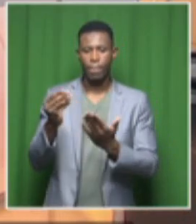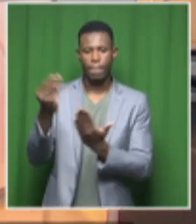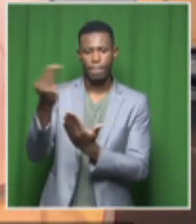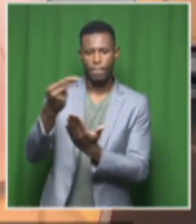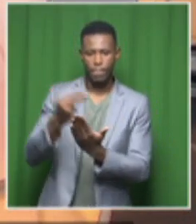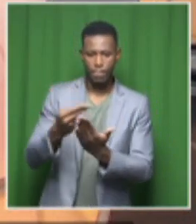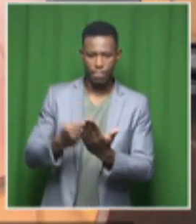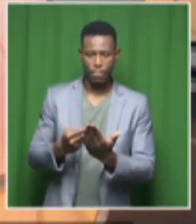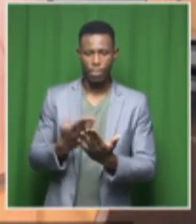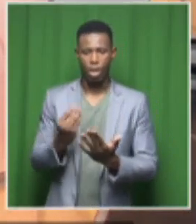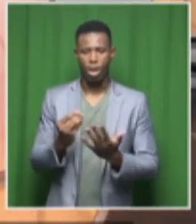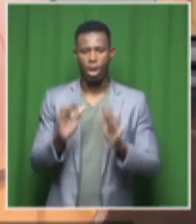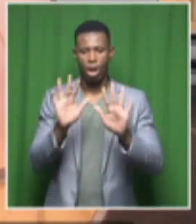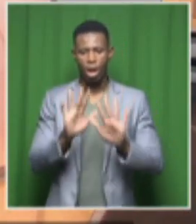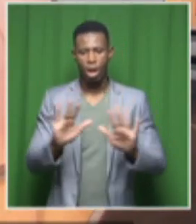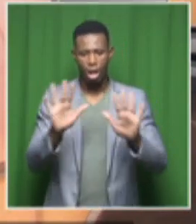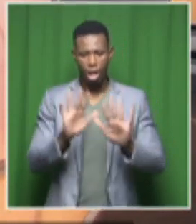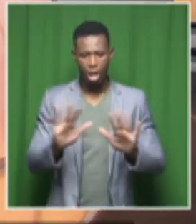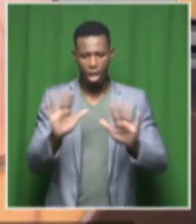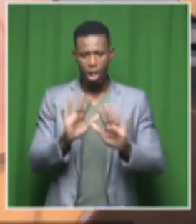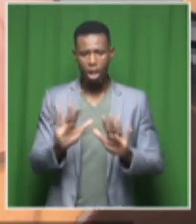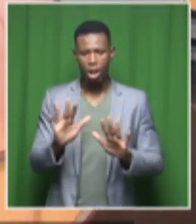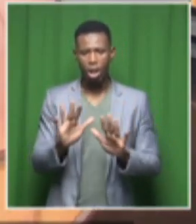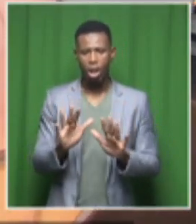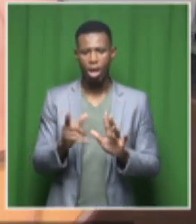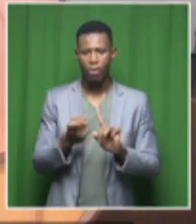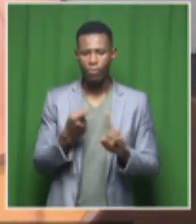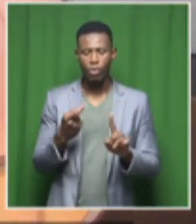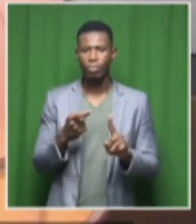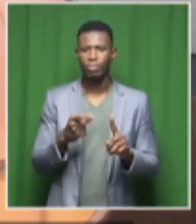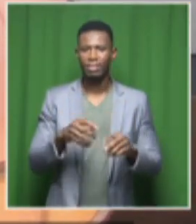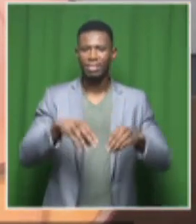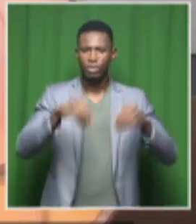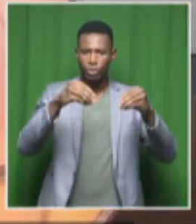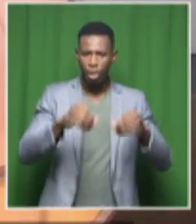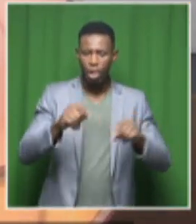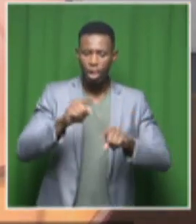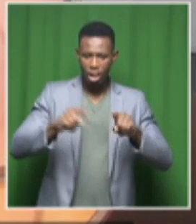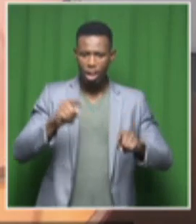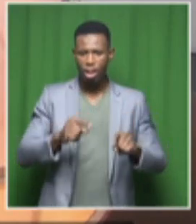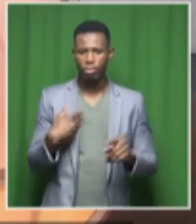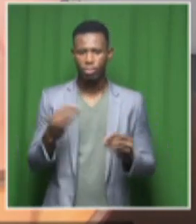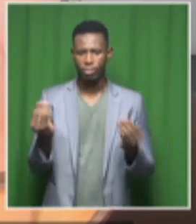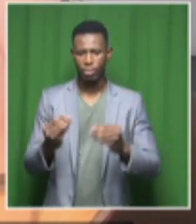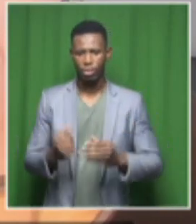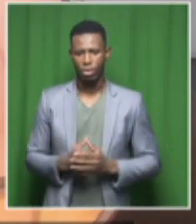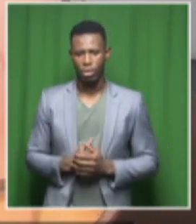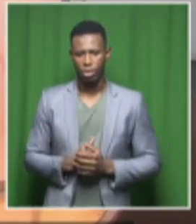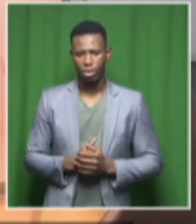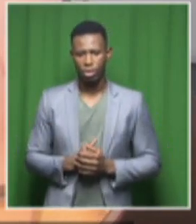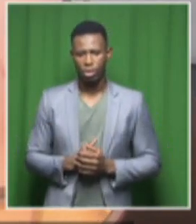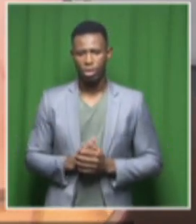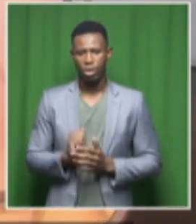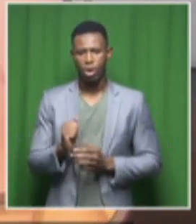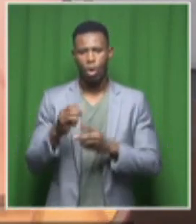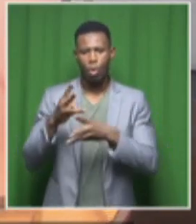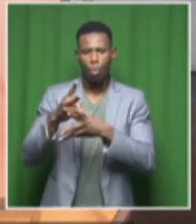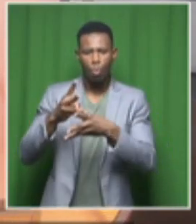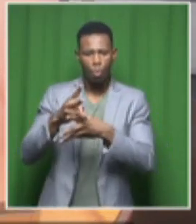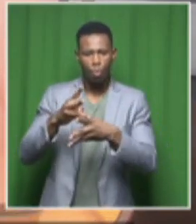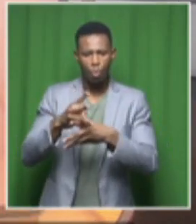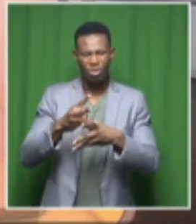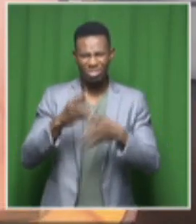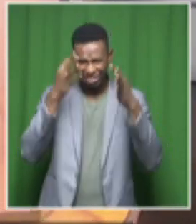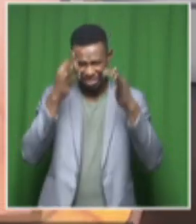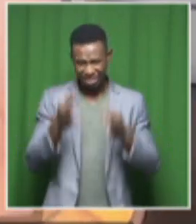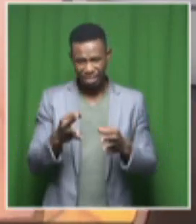were ethnic colors from maybe plants, the soil, or wherever they can get colors from. And why the choice of wood? Because you mentioned wood,